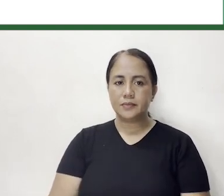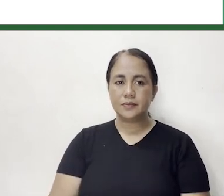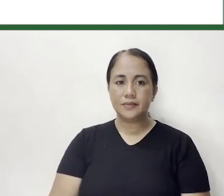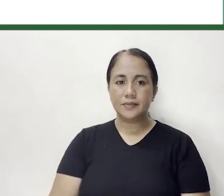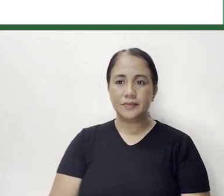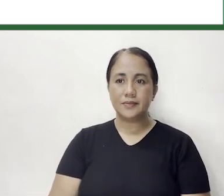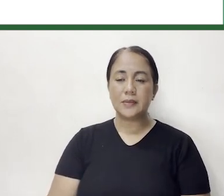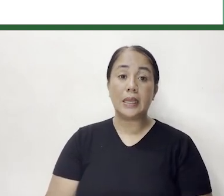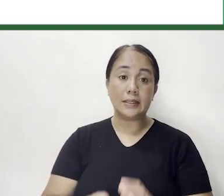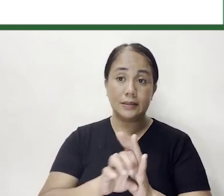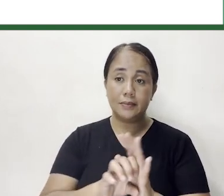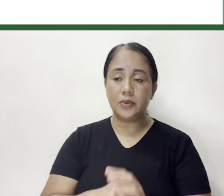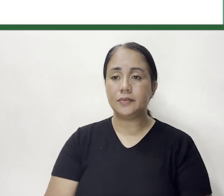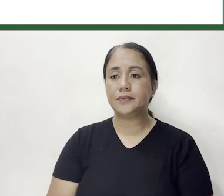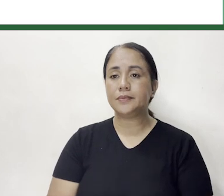fundamental freedom.